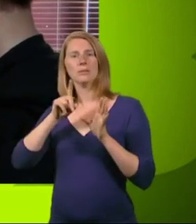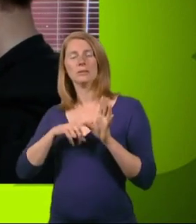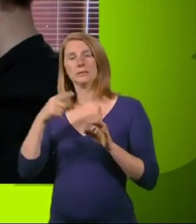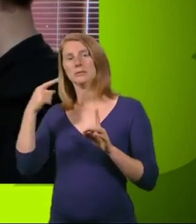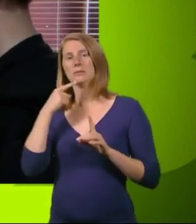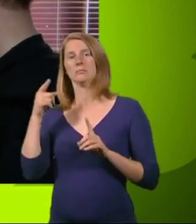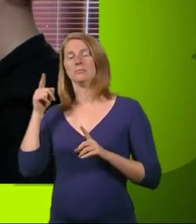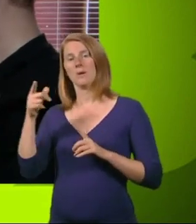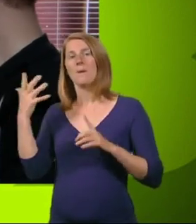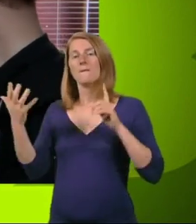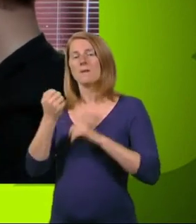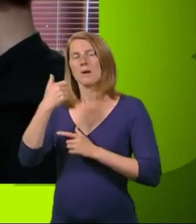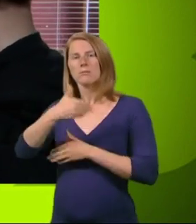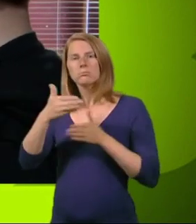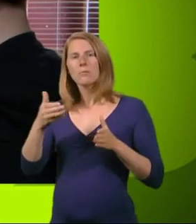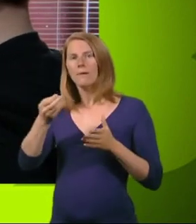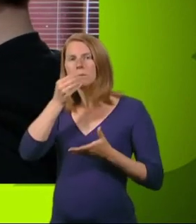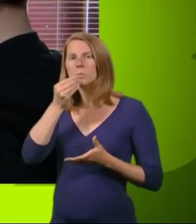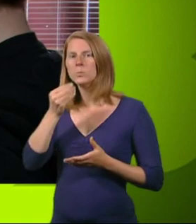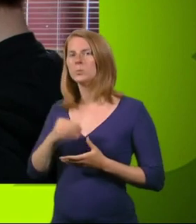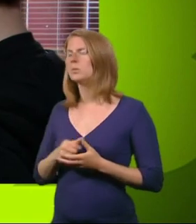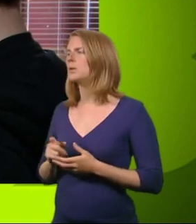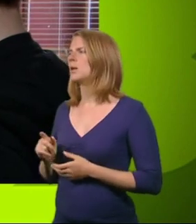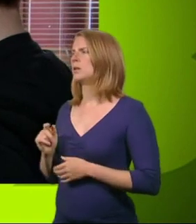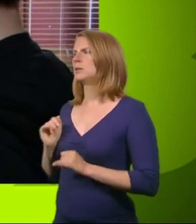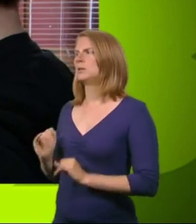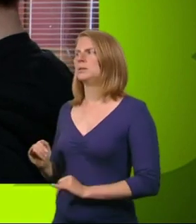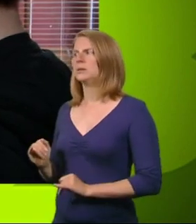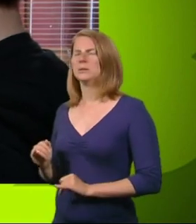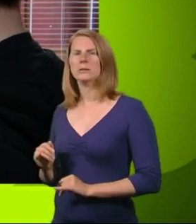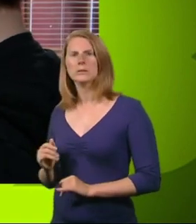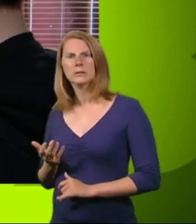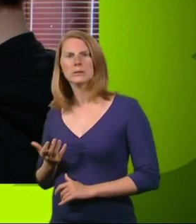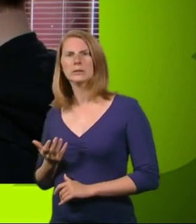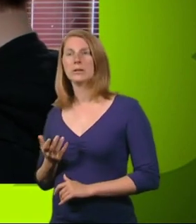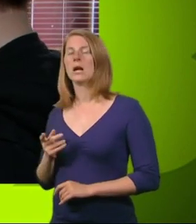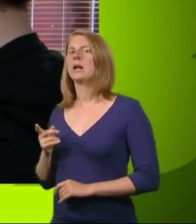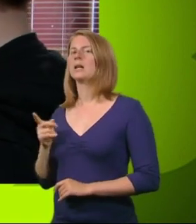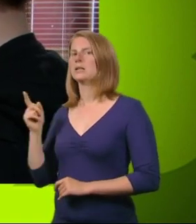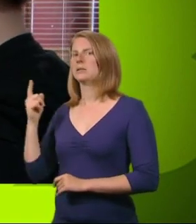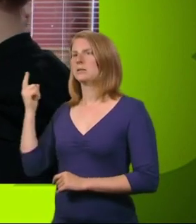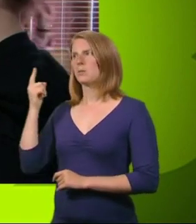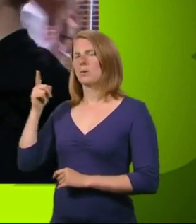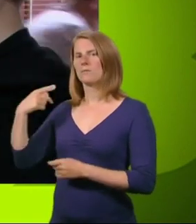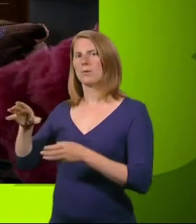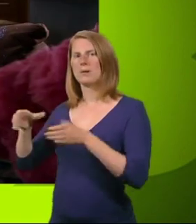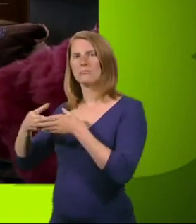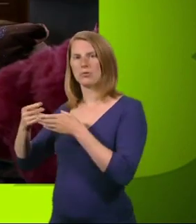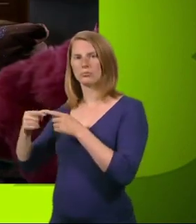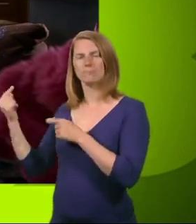parcel of food. Oh, no. This is a disaster. There's someone from immigration due right now.